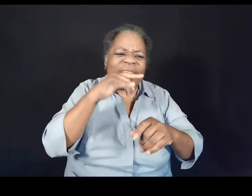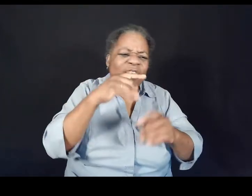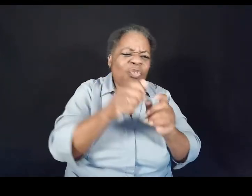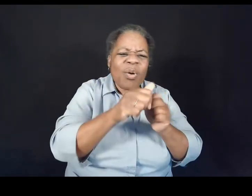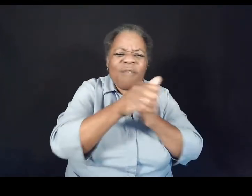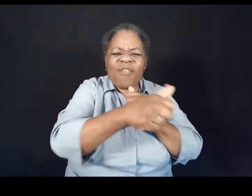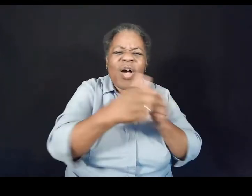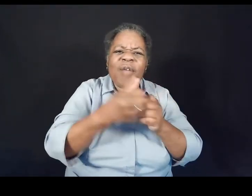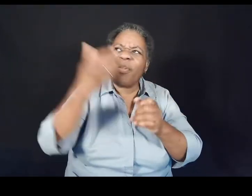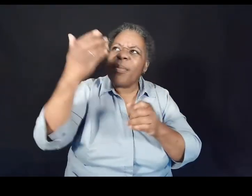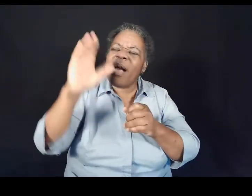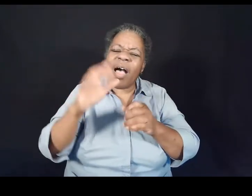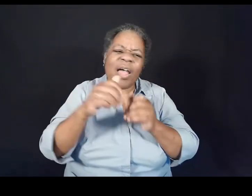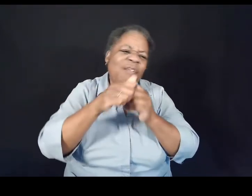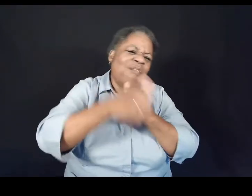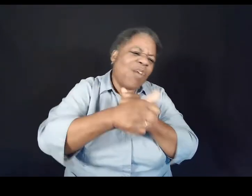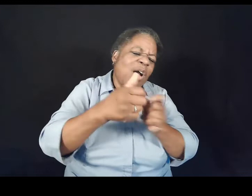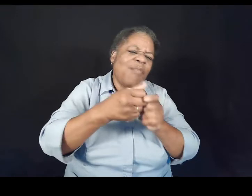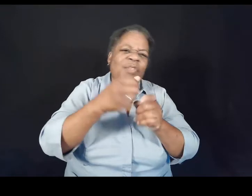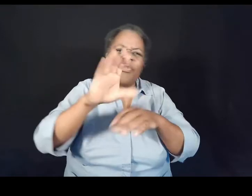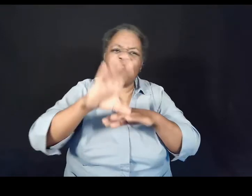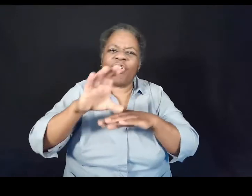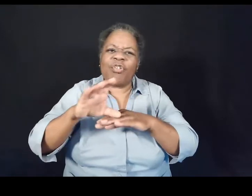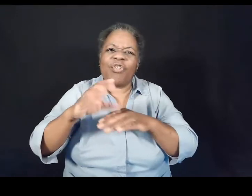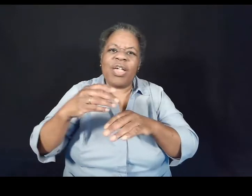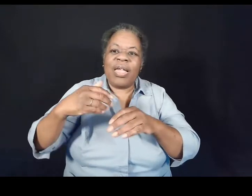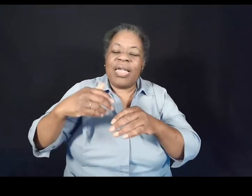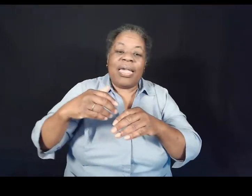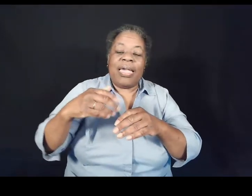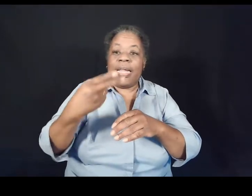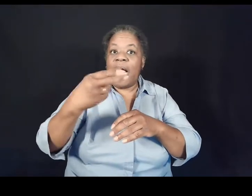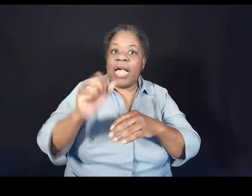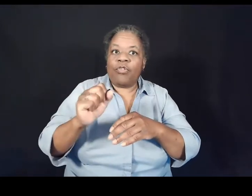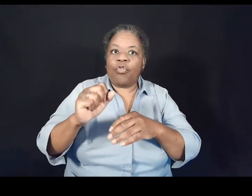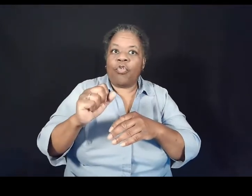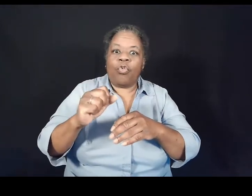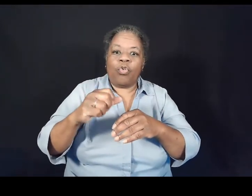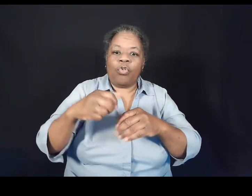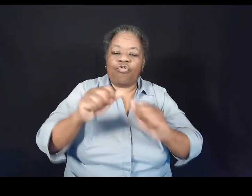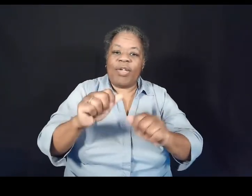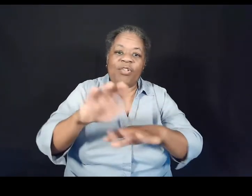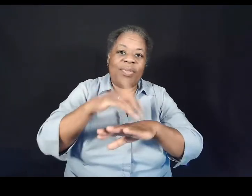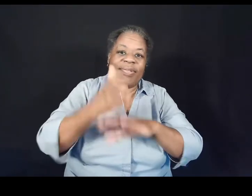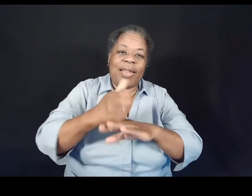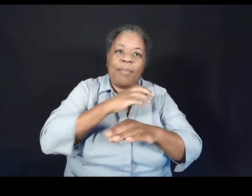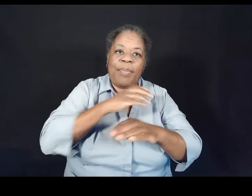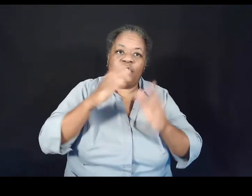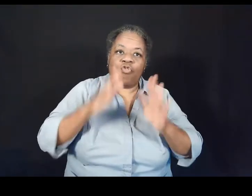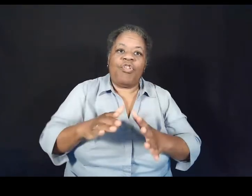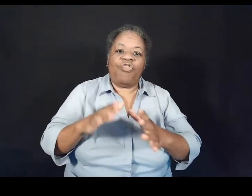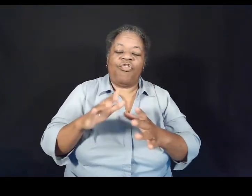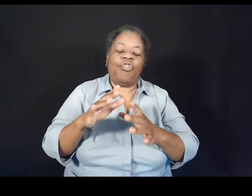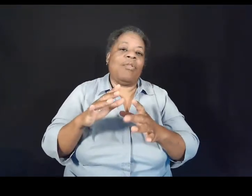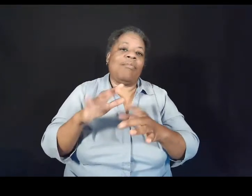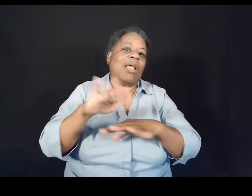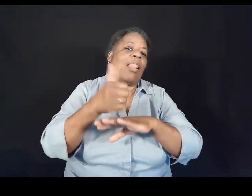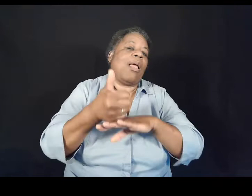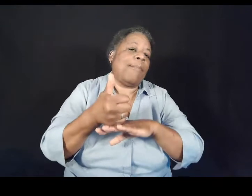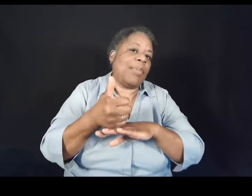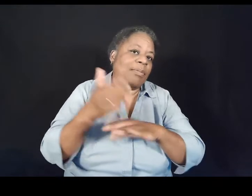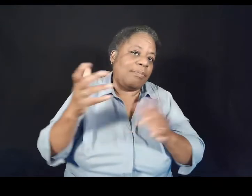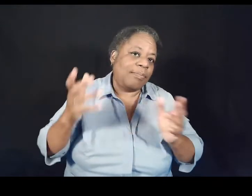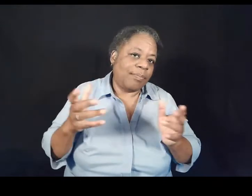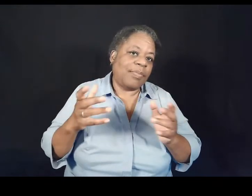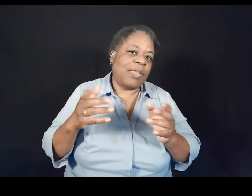trying to get a Christian club going in a local high school. And our leader's explicit strategy was to go